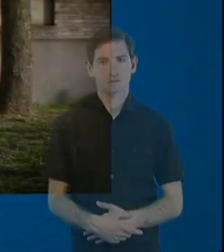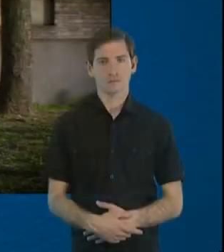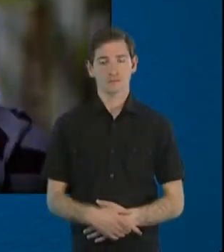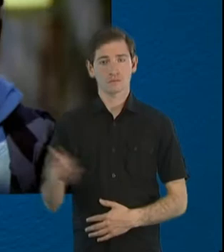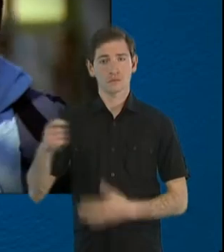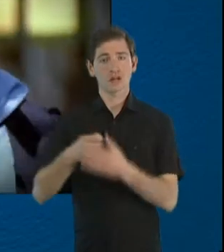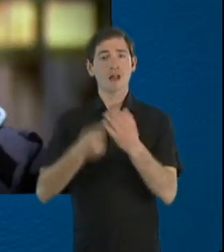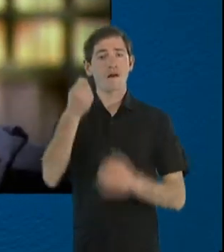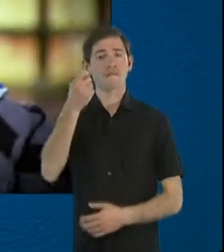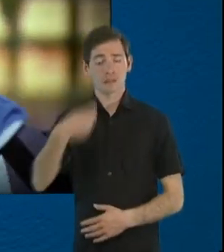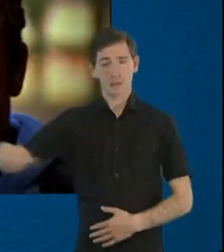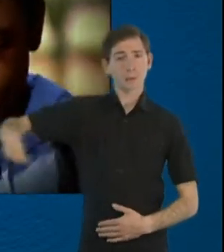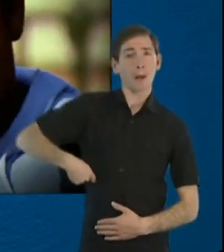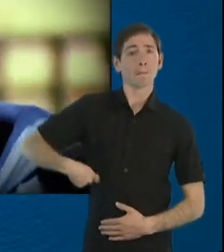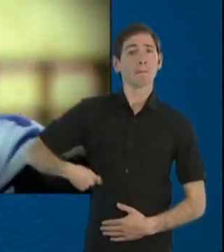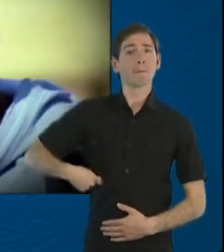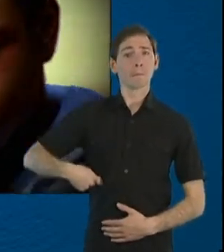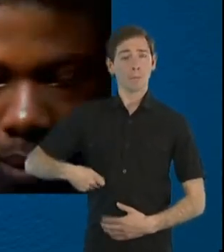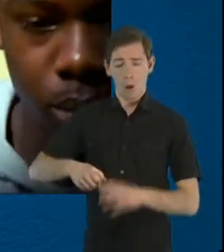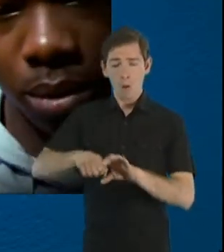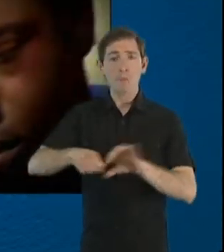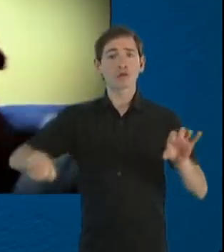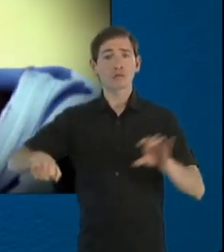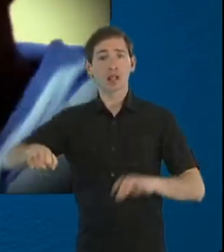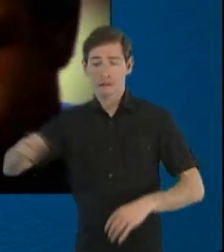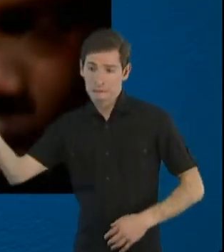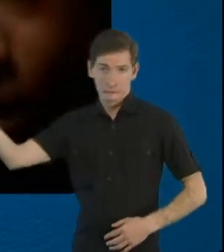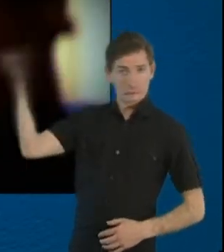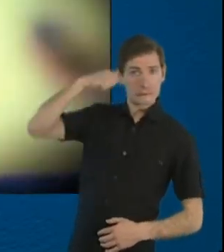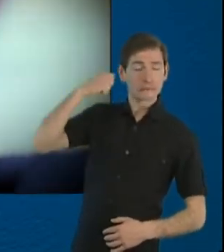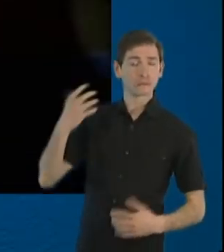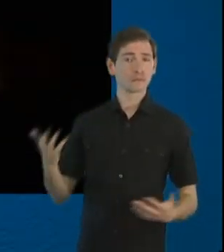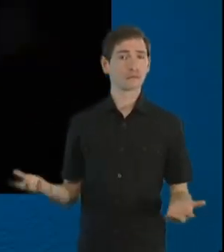They brought out a knife and they tried to stab me, and then that's when they hit me with the bottle.